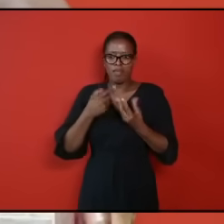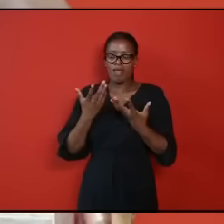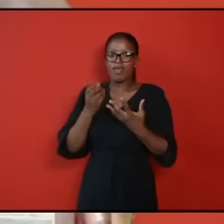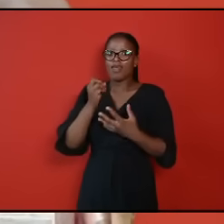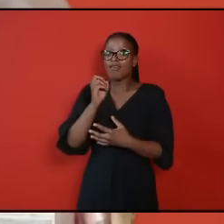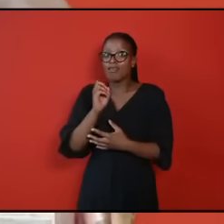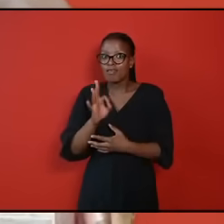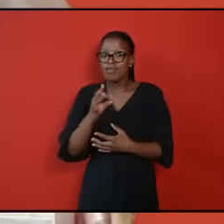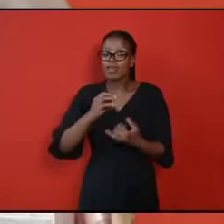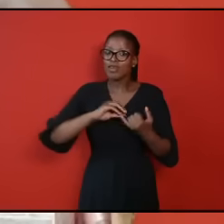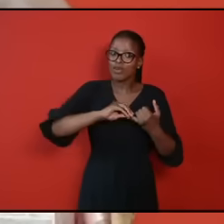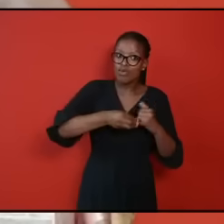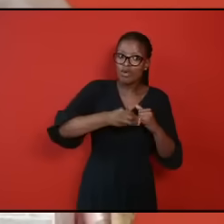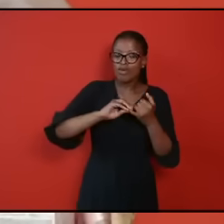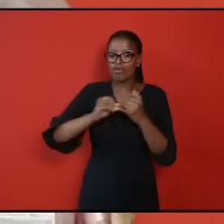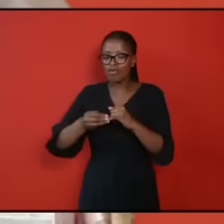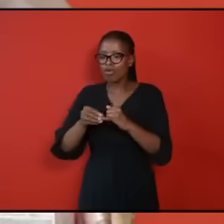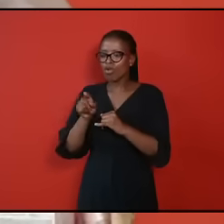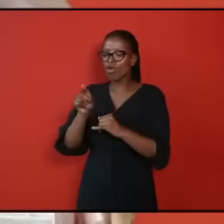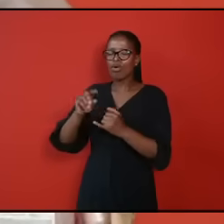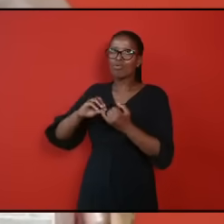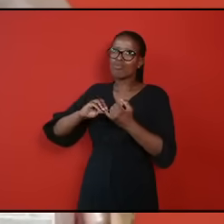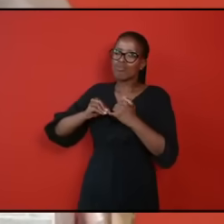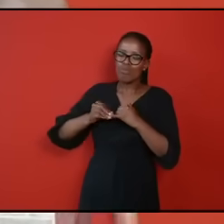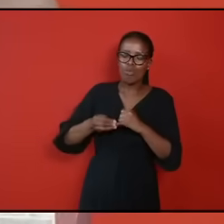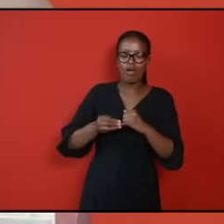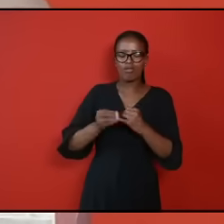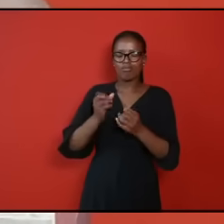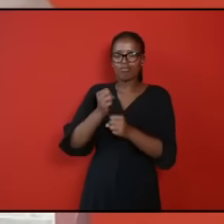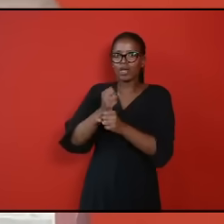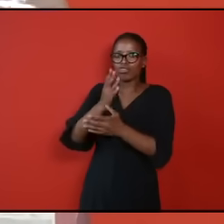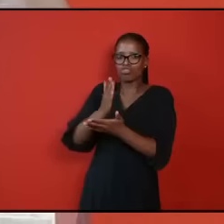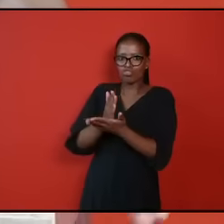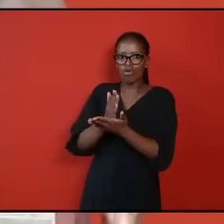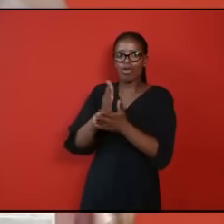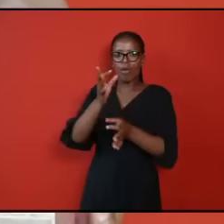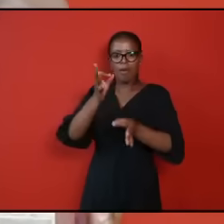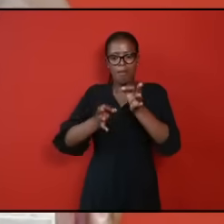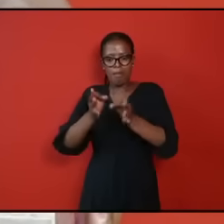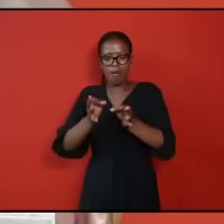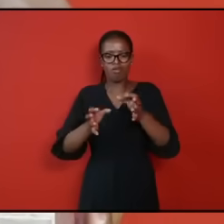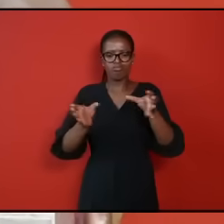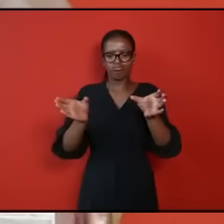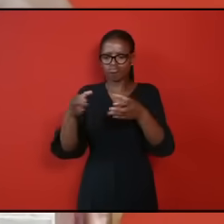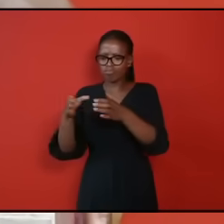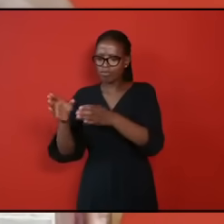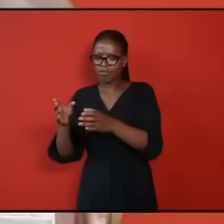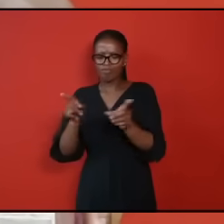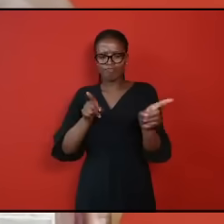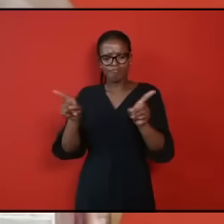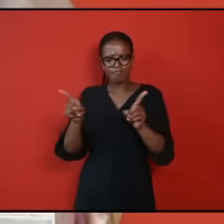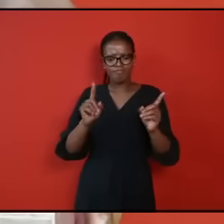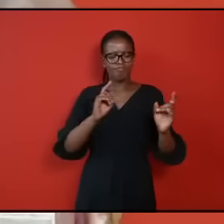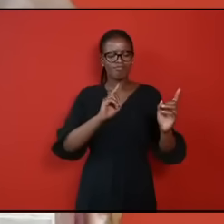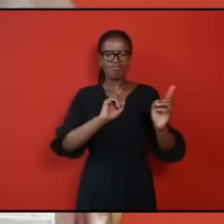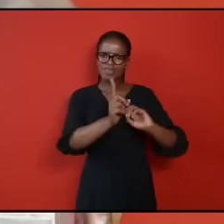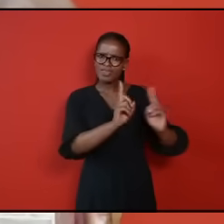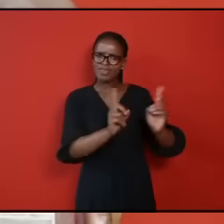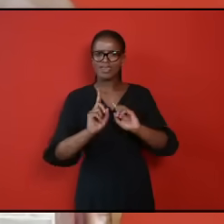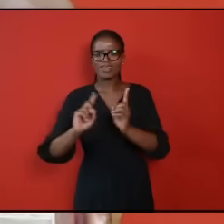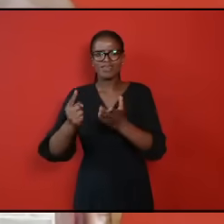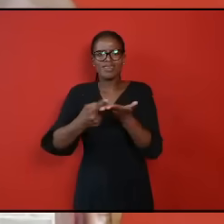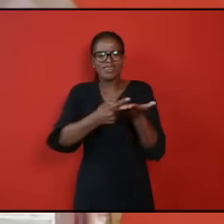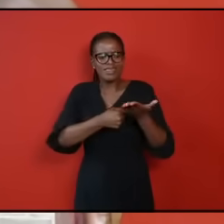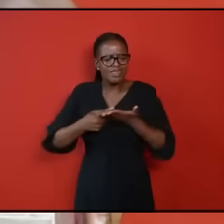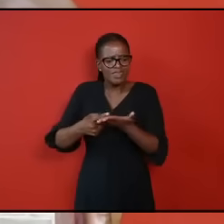result, try this level best to make sure that the parties consult each other and take each other into confidence as in